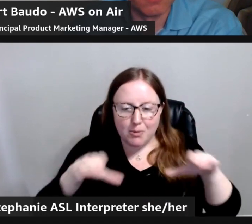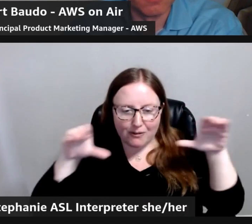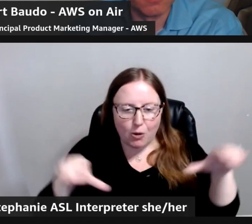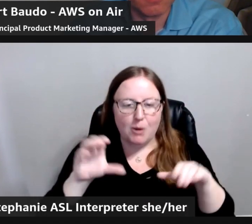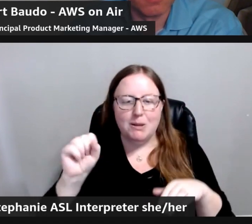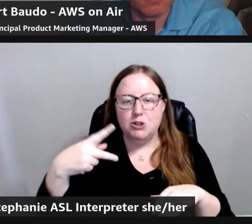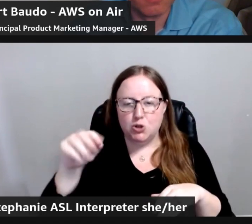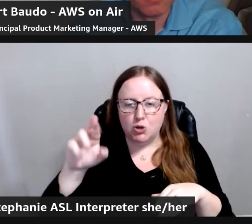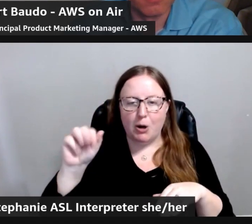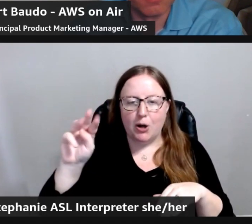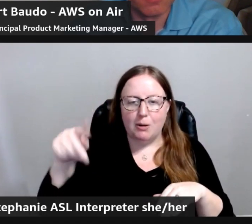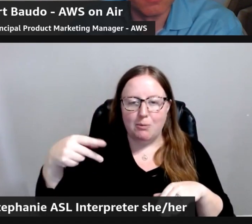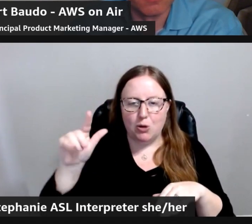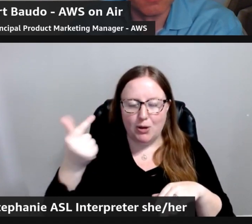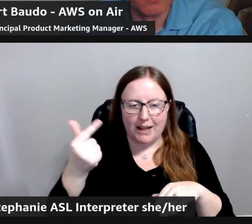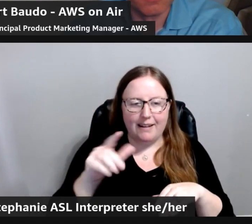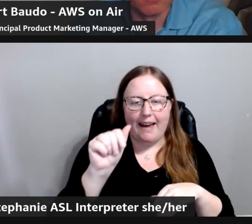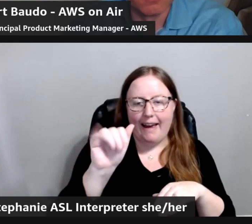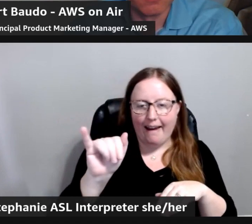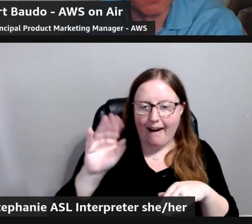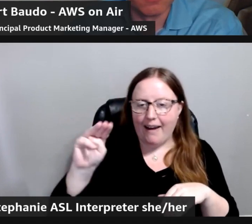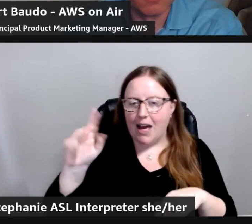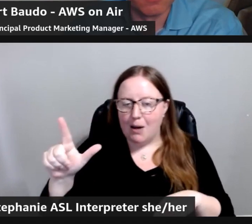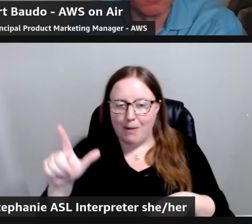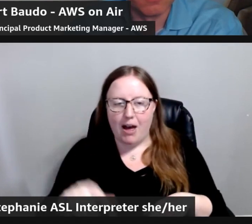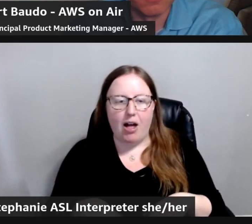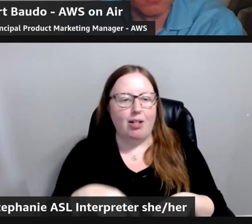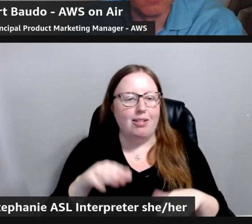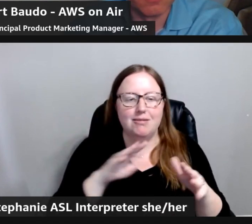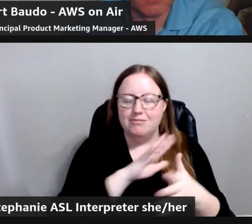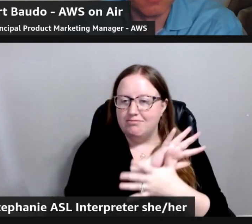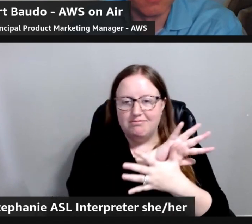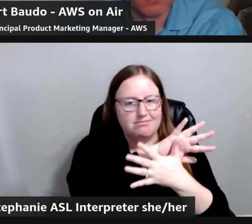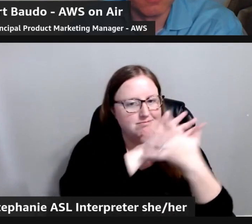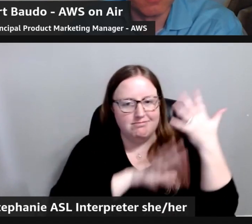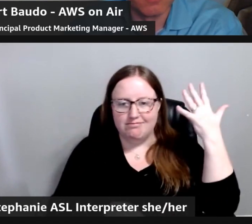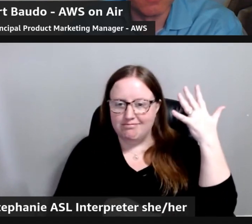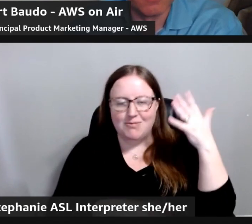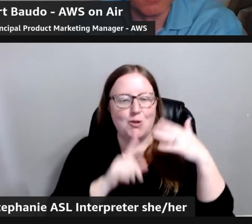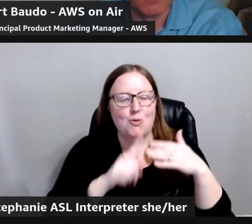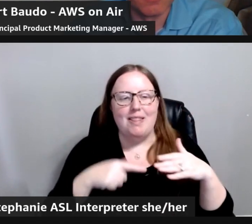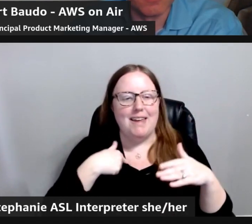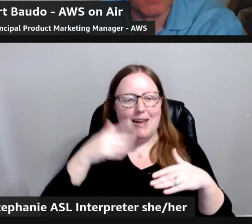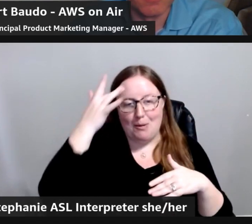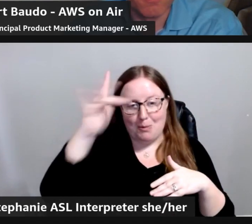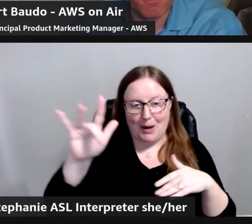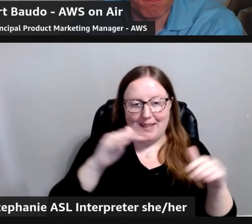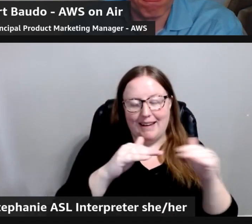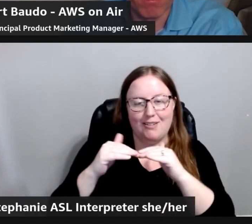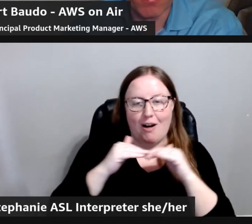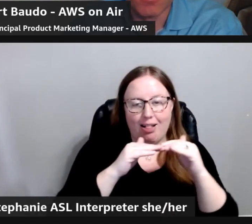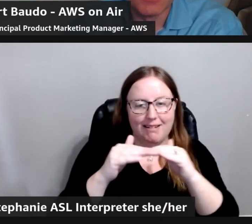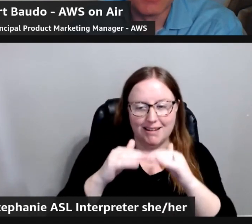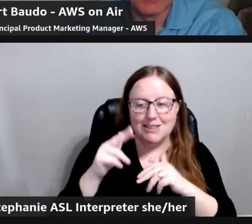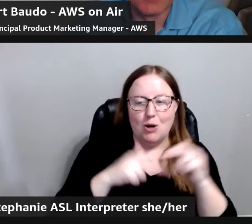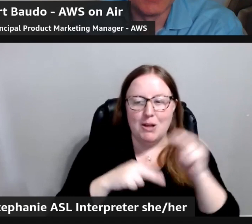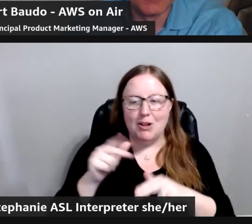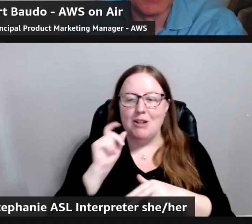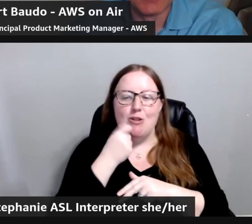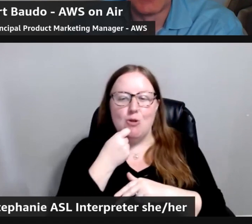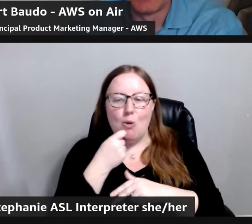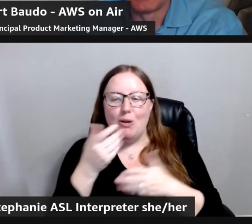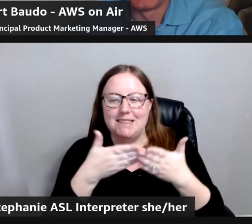supercomputing, AI/ML, quantum, advanced autonomous computing. I have some very brilliant colleagues who are really building the coolest toys, I